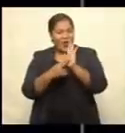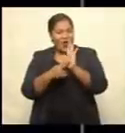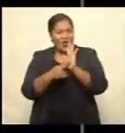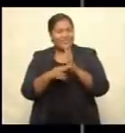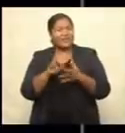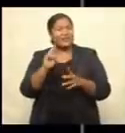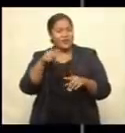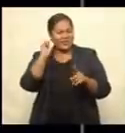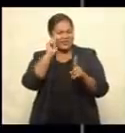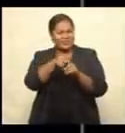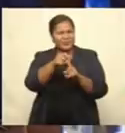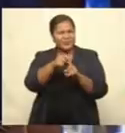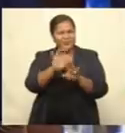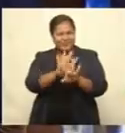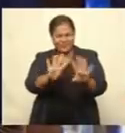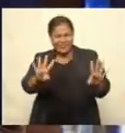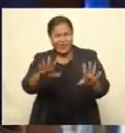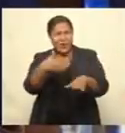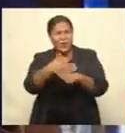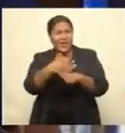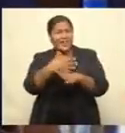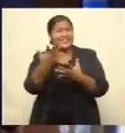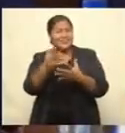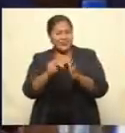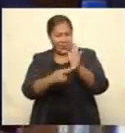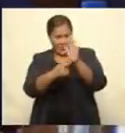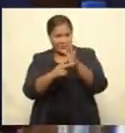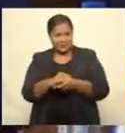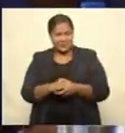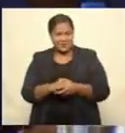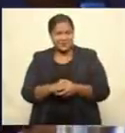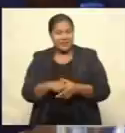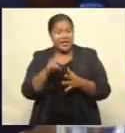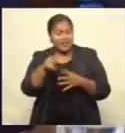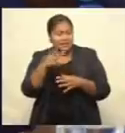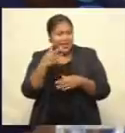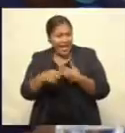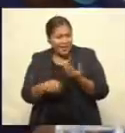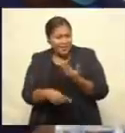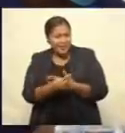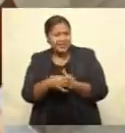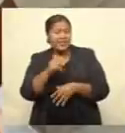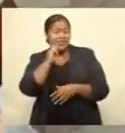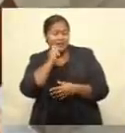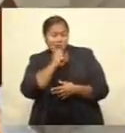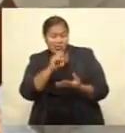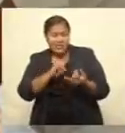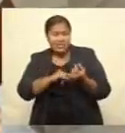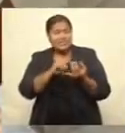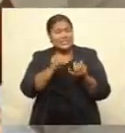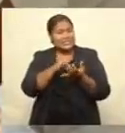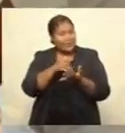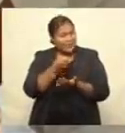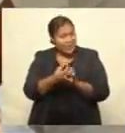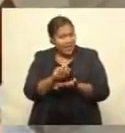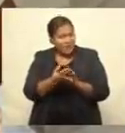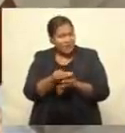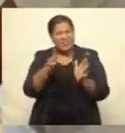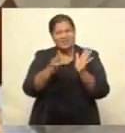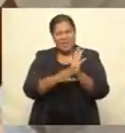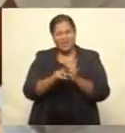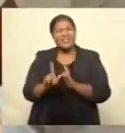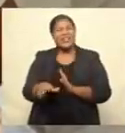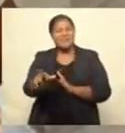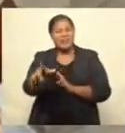targeted population in the Northern Division. The vaccination drive in the north was carried out in Tavyuni, Savu-Savu and Maduata in Vanua